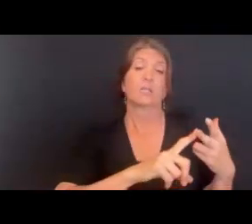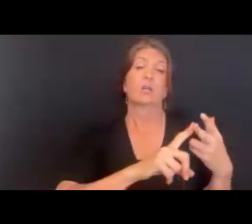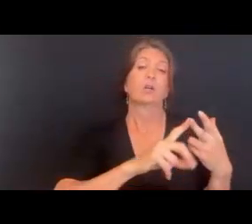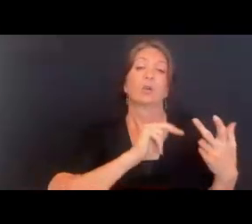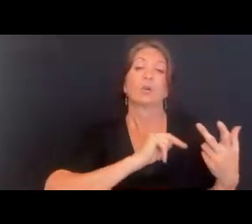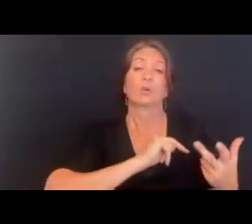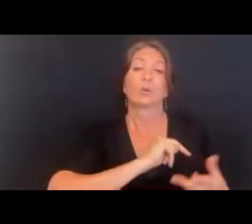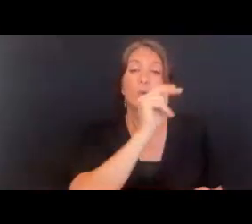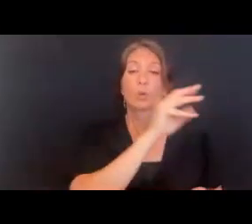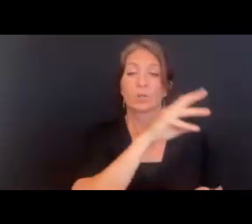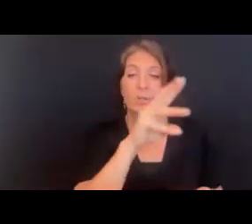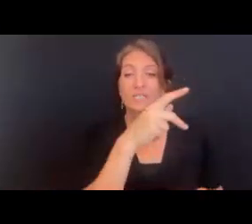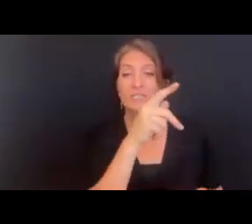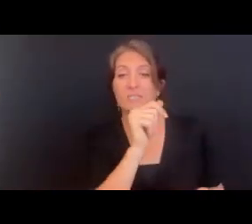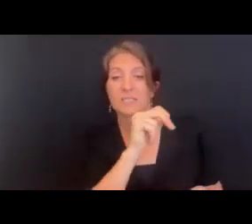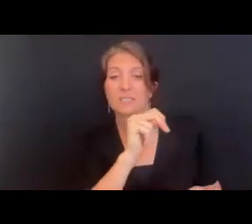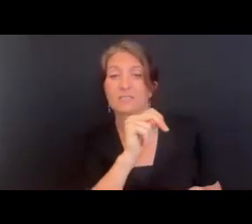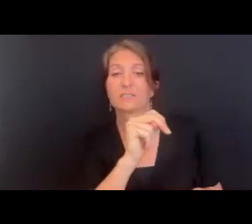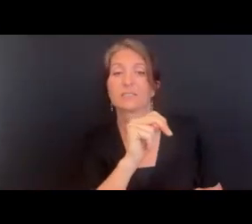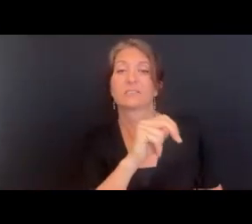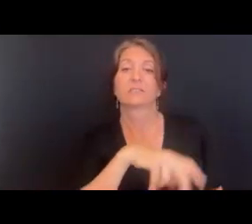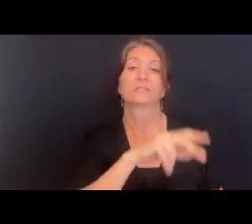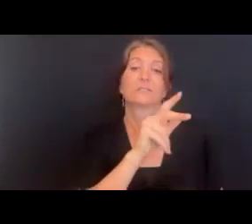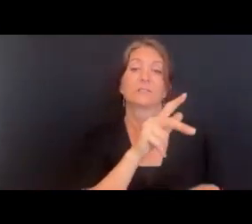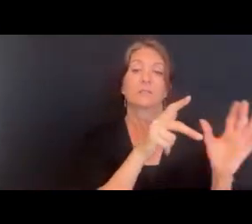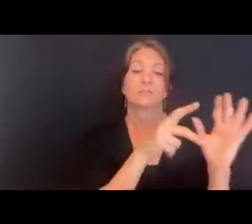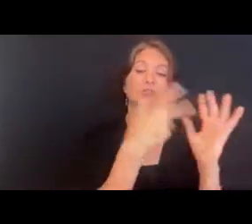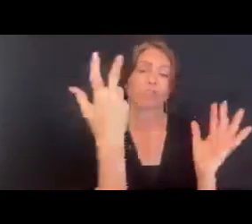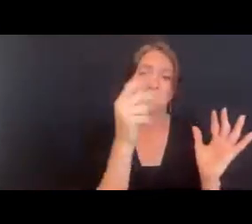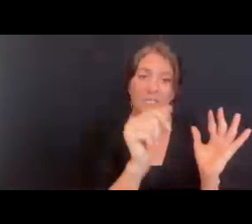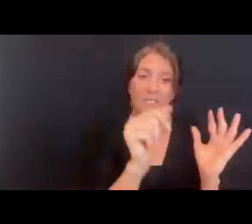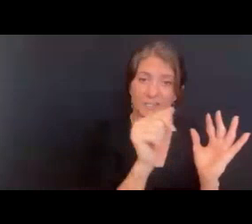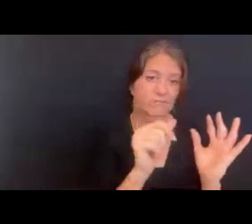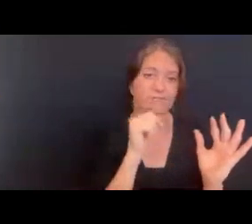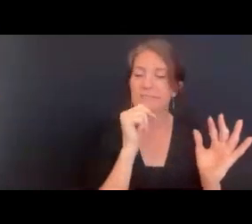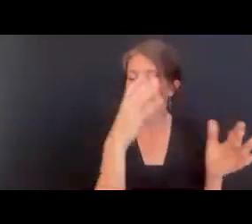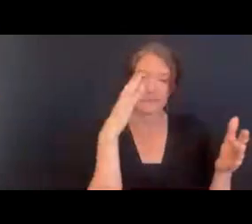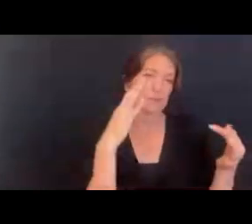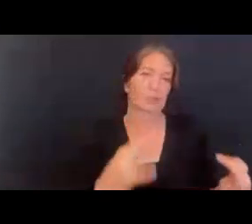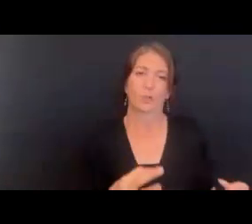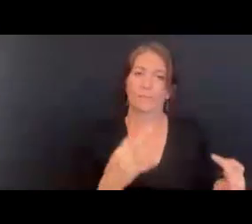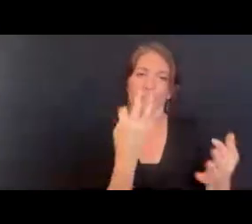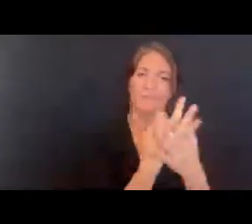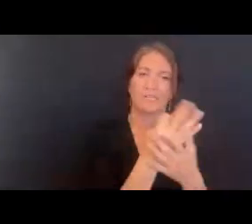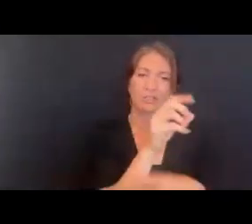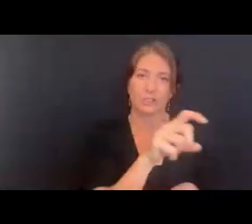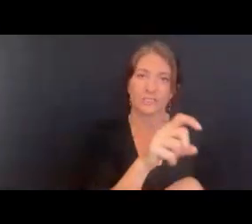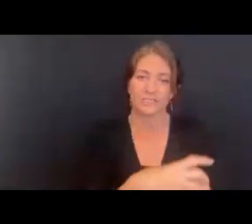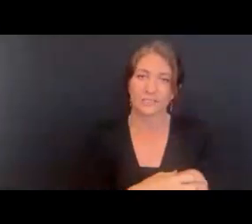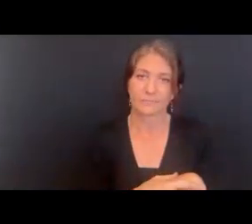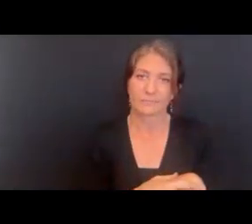any final eligibility determinations for individuals. Next slide,